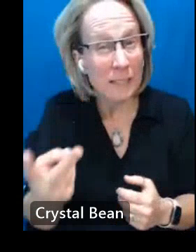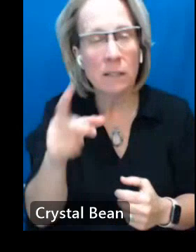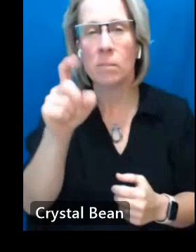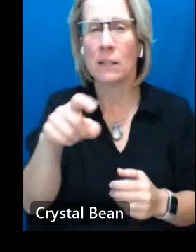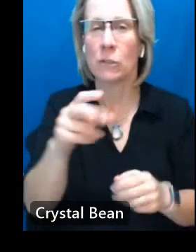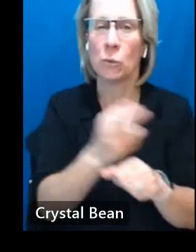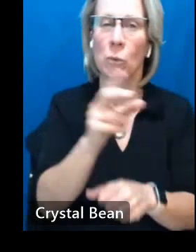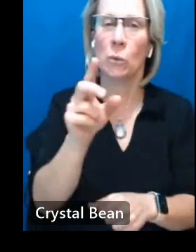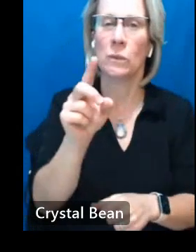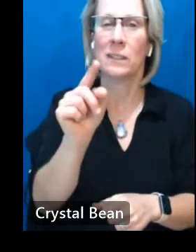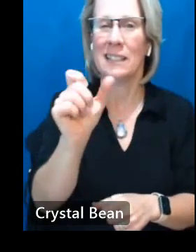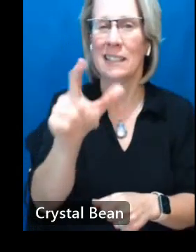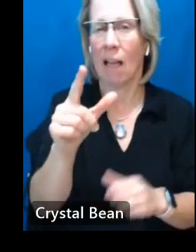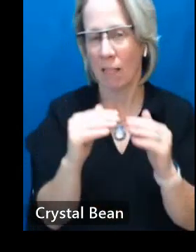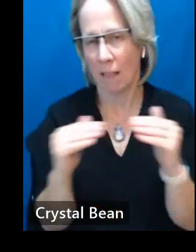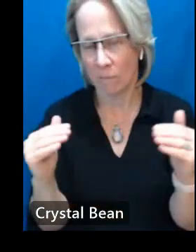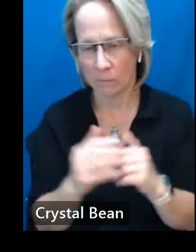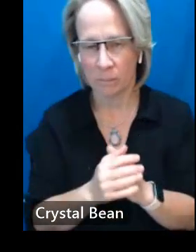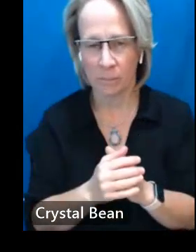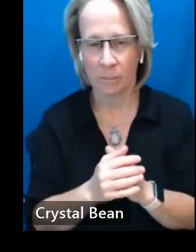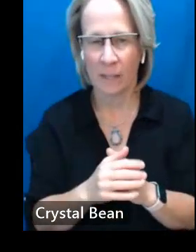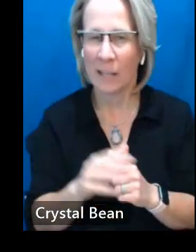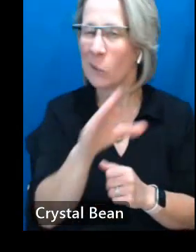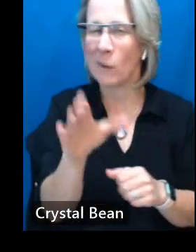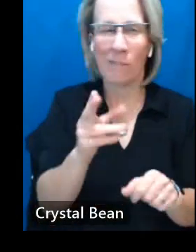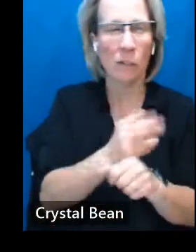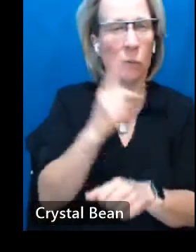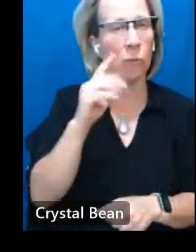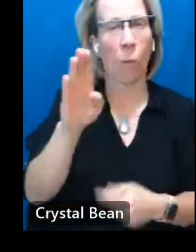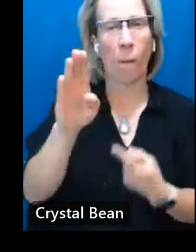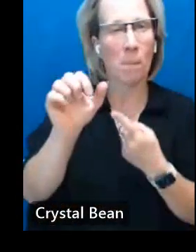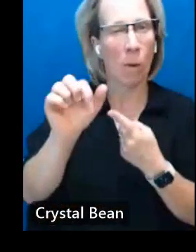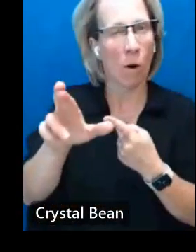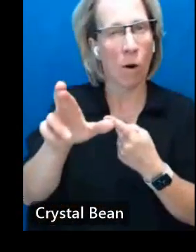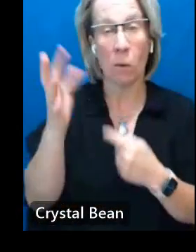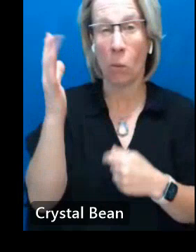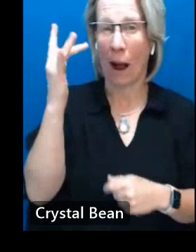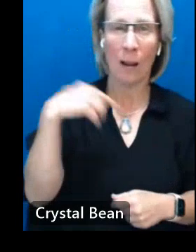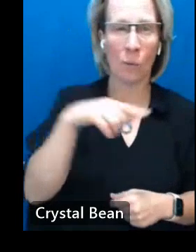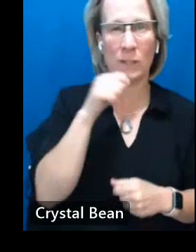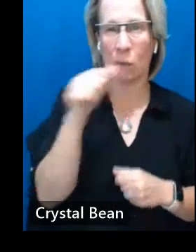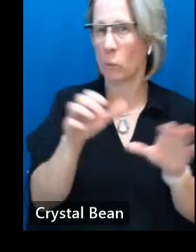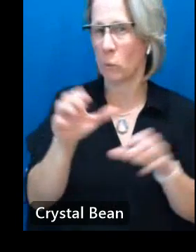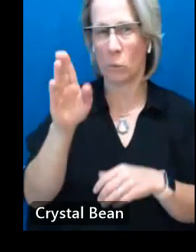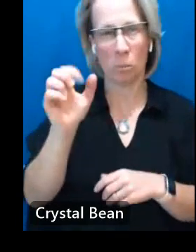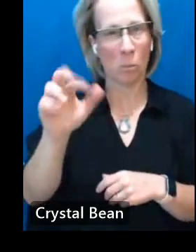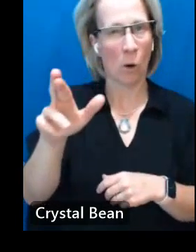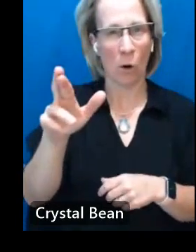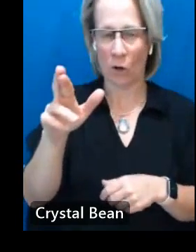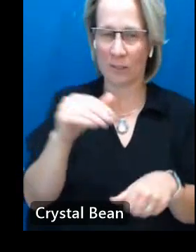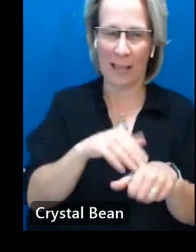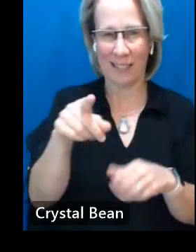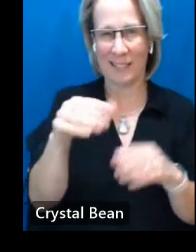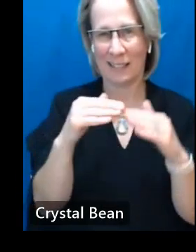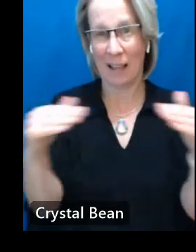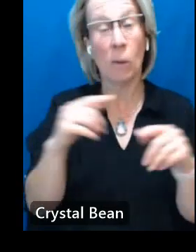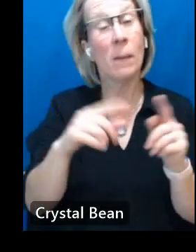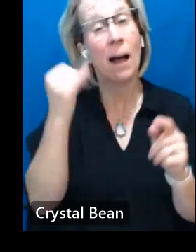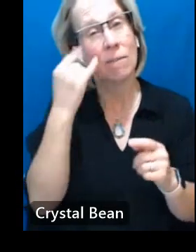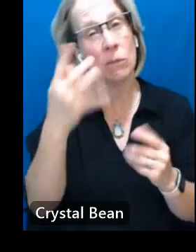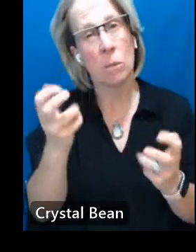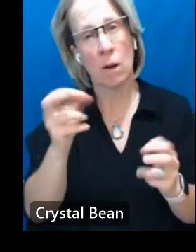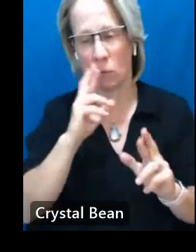this for a bar, really, because we don't do bars at this level. But if you're running a report, like I'll